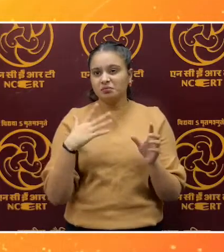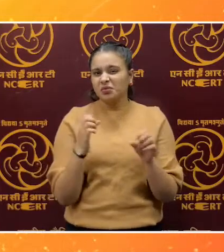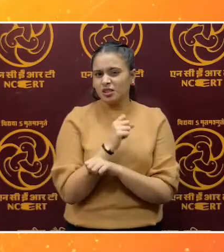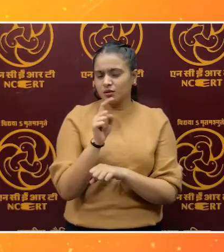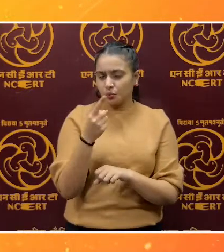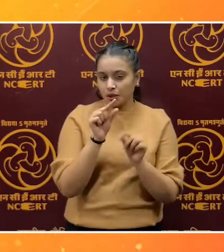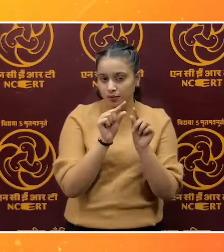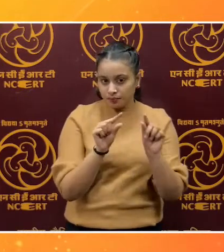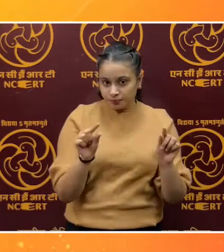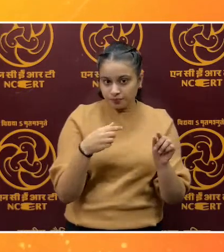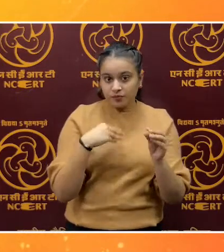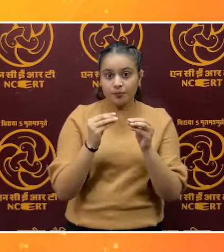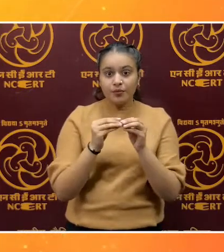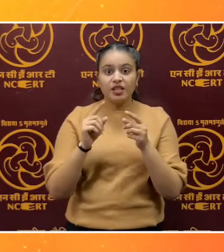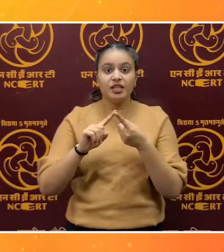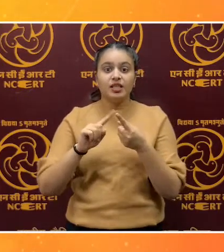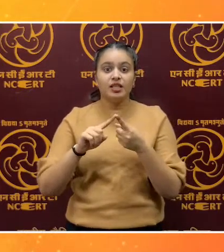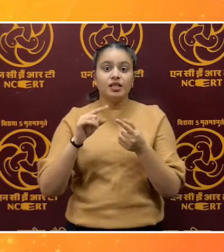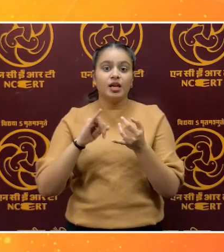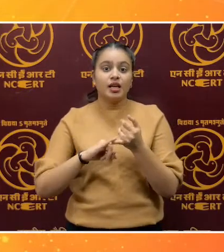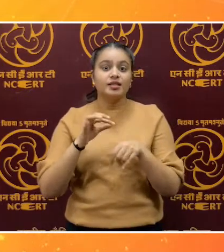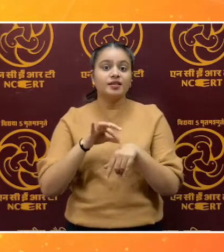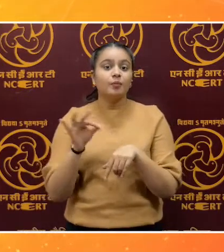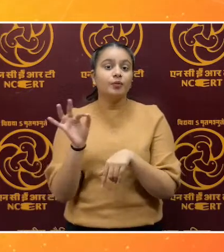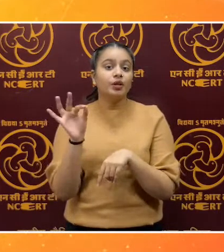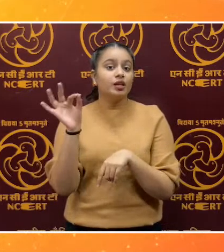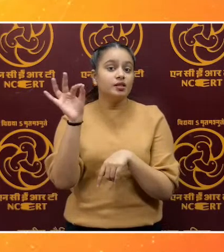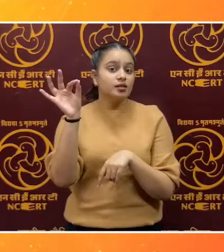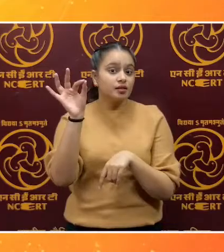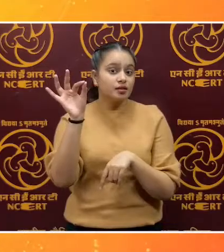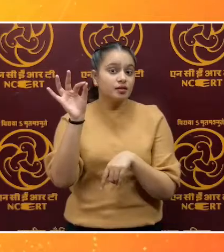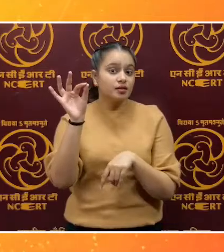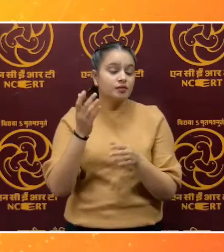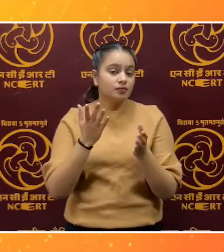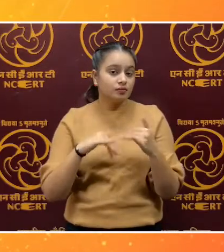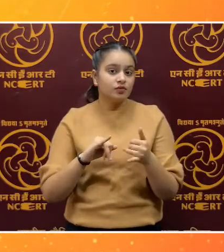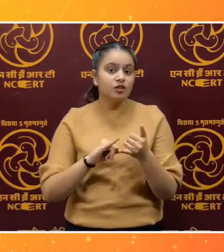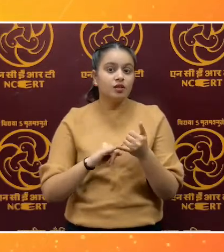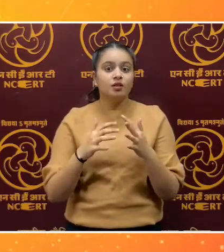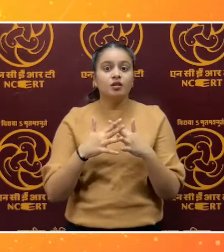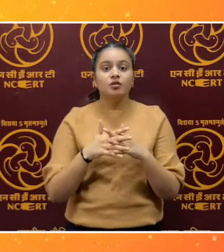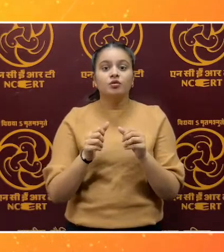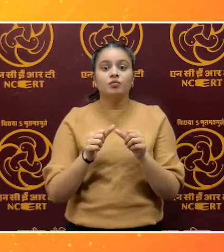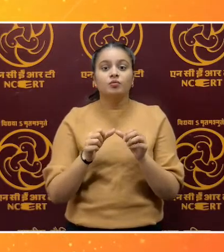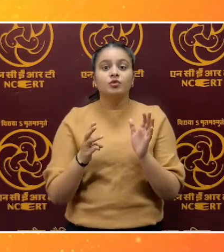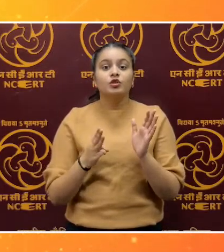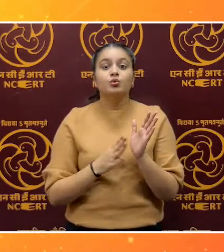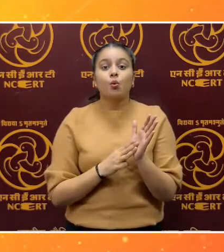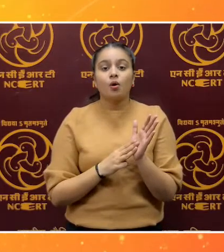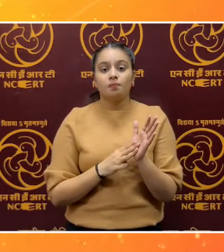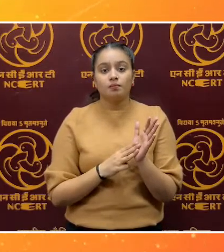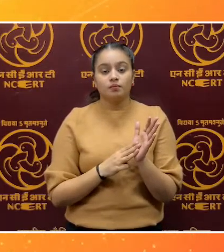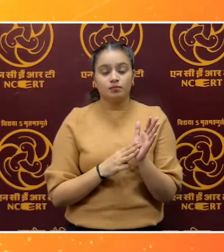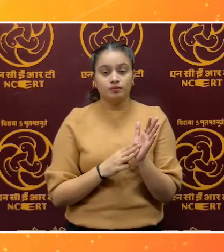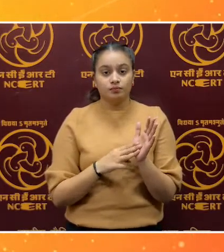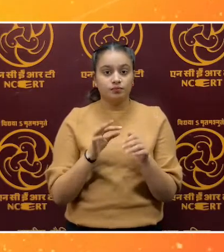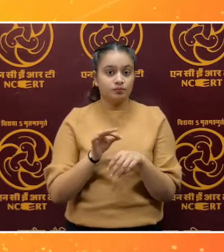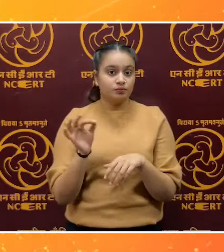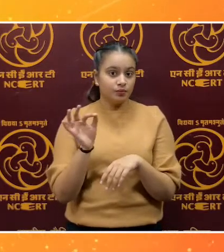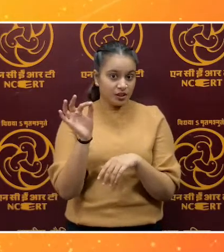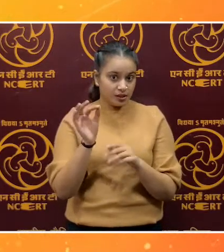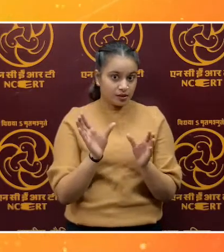Bees. A dash of bees hovered around the flowers. Swarm of. It's swarm of bees hovered around